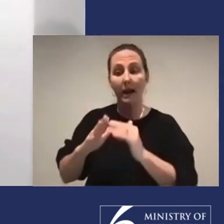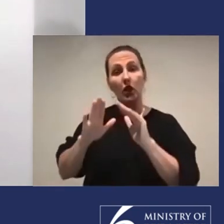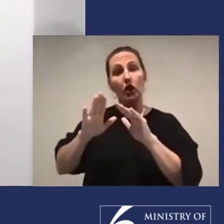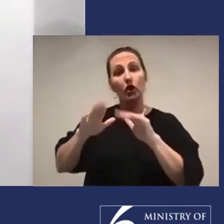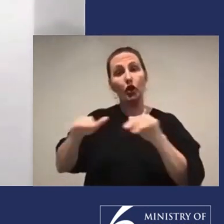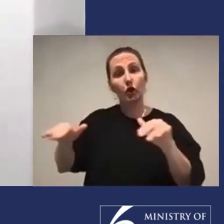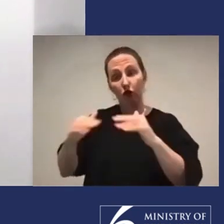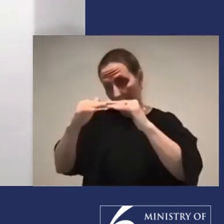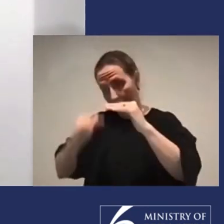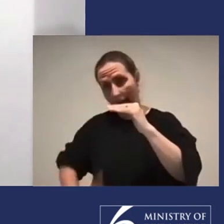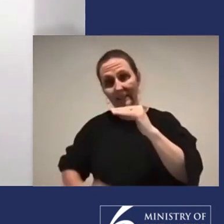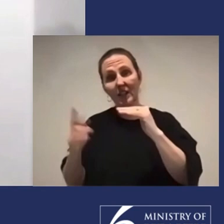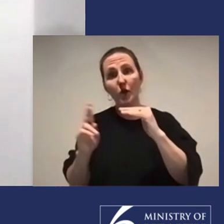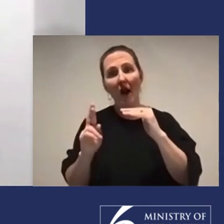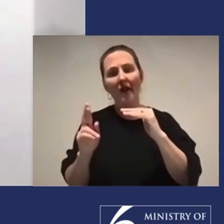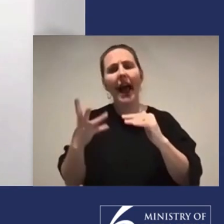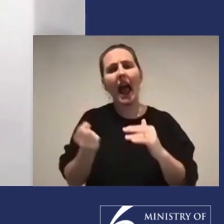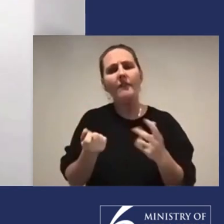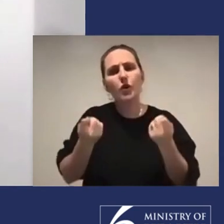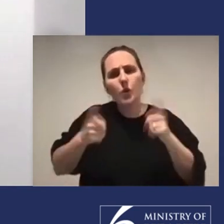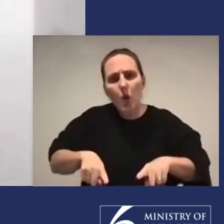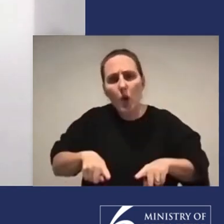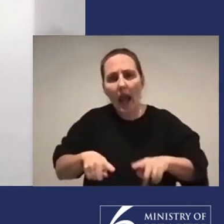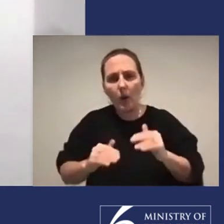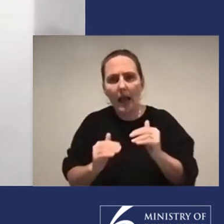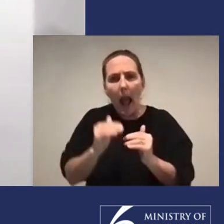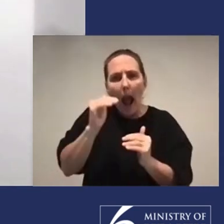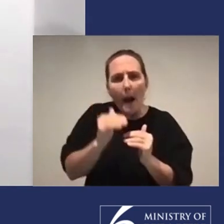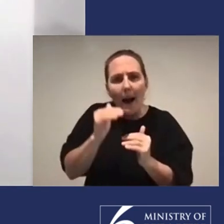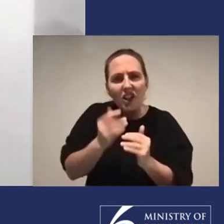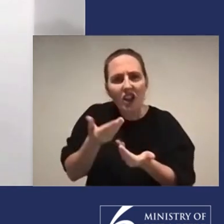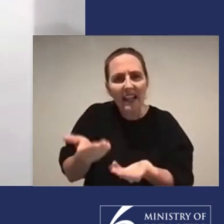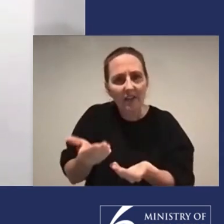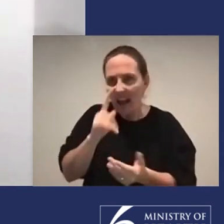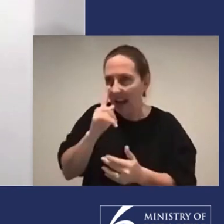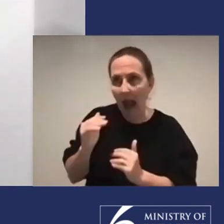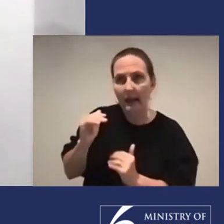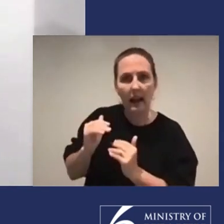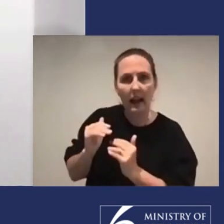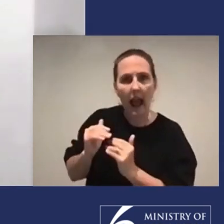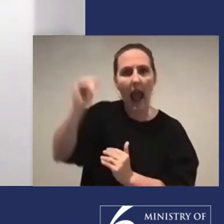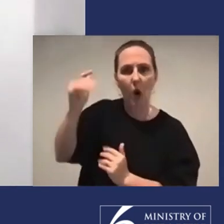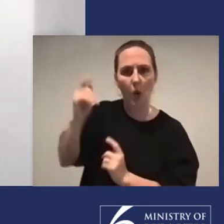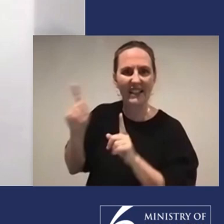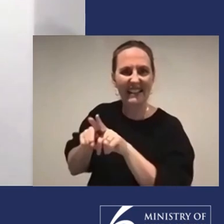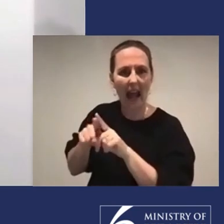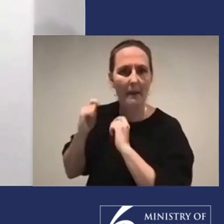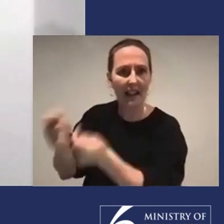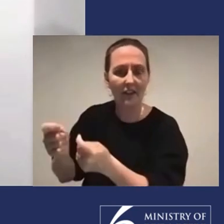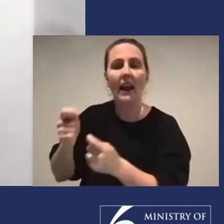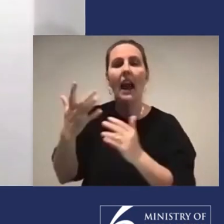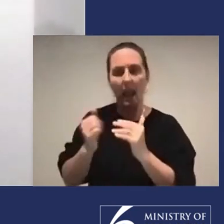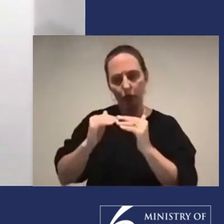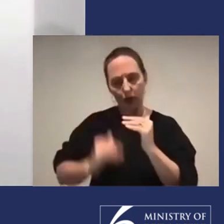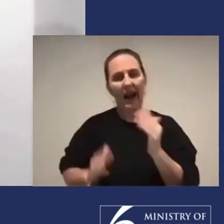have and how effective that dose is. So we needed more information, and they are vaccinating children overseas, and we're